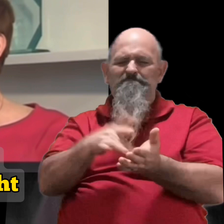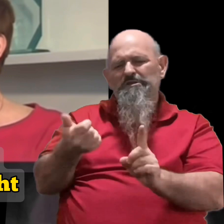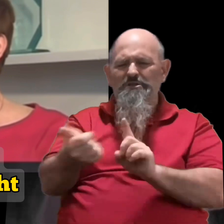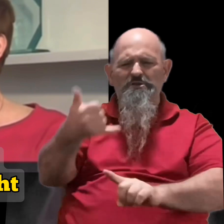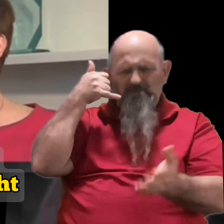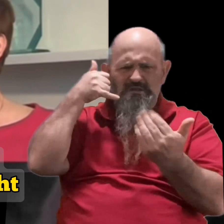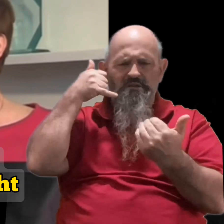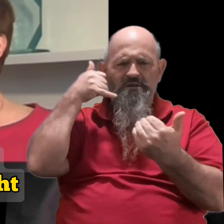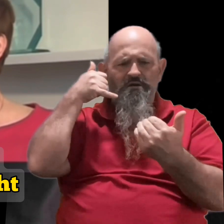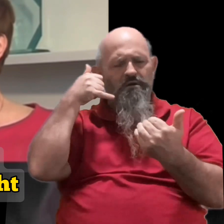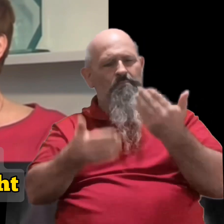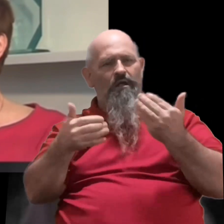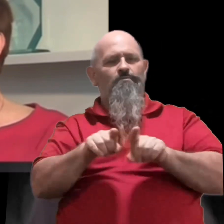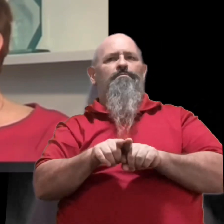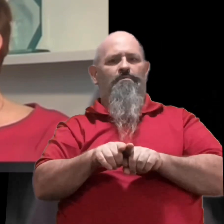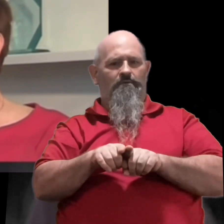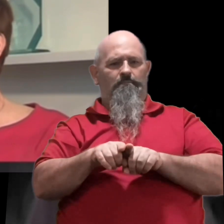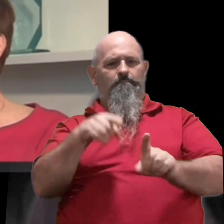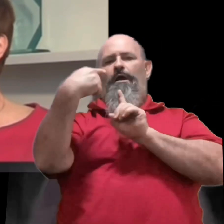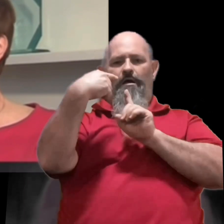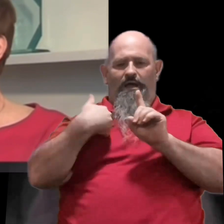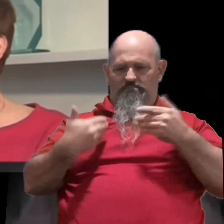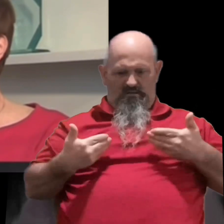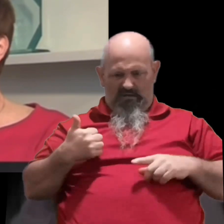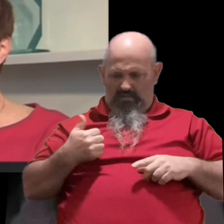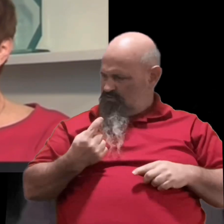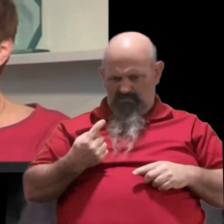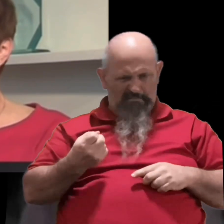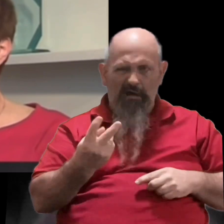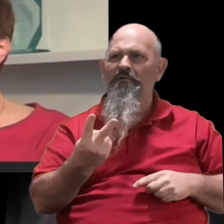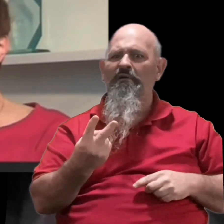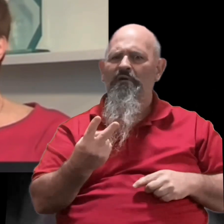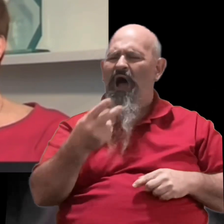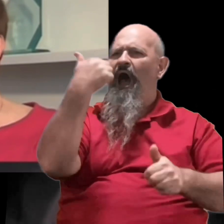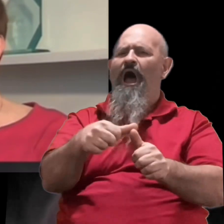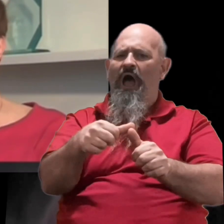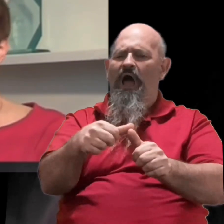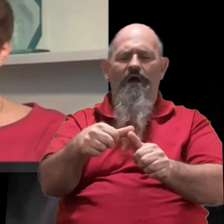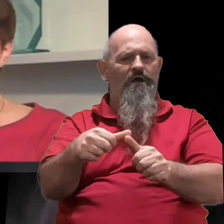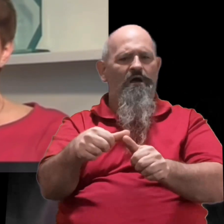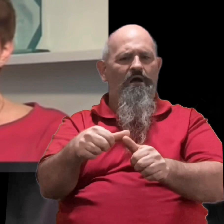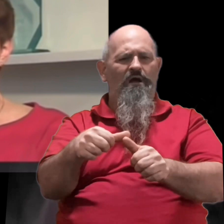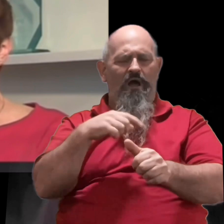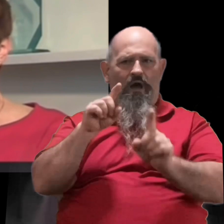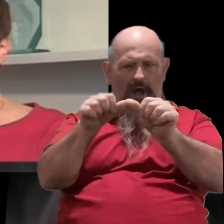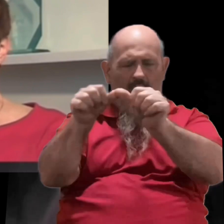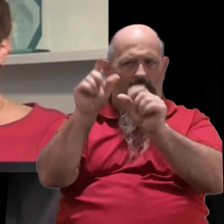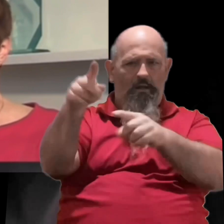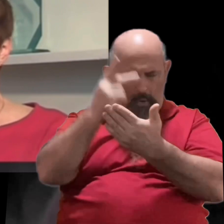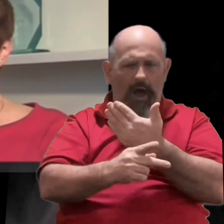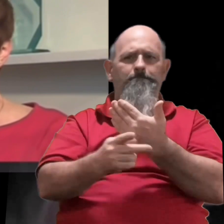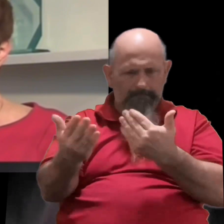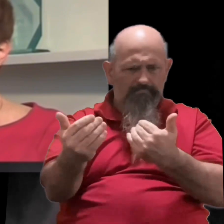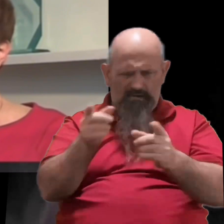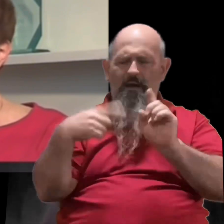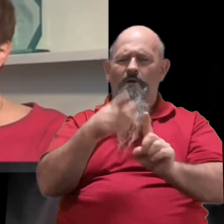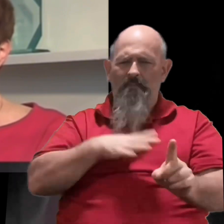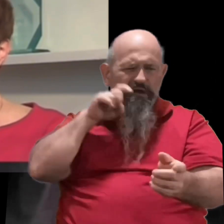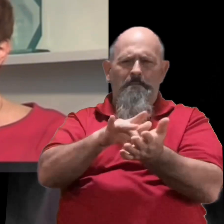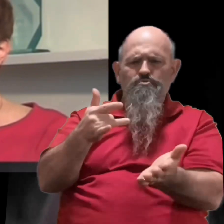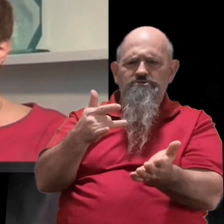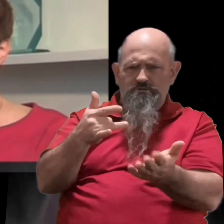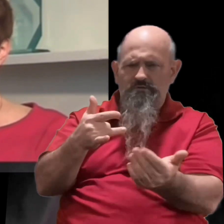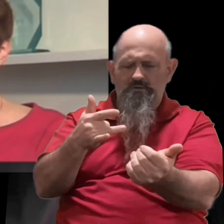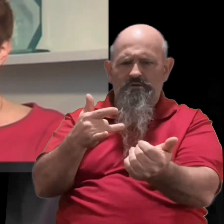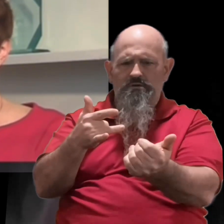cases of female sexual abuse you might have." Well, at that point I only had maybe 10 or 11 or 12, I can't remember. So I went on this program and I talked about